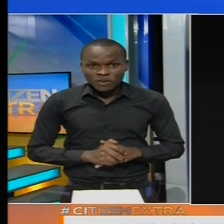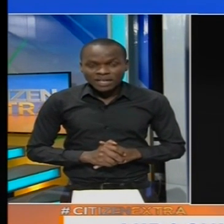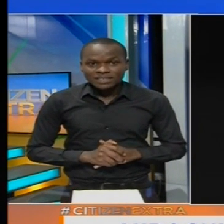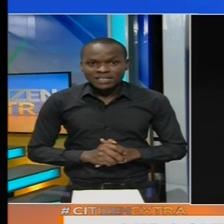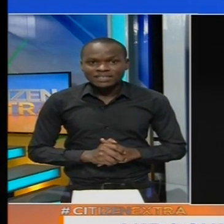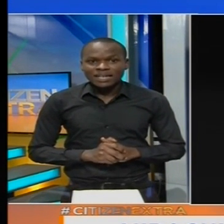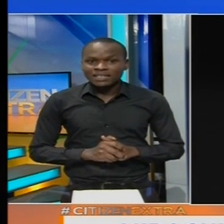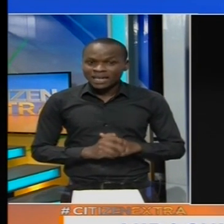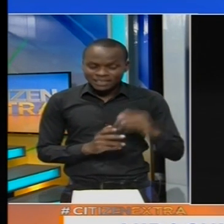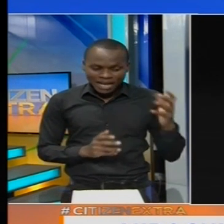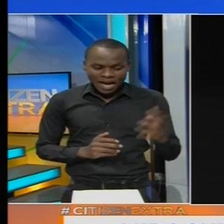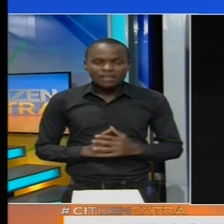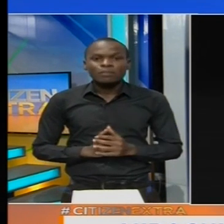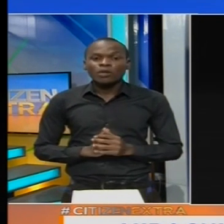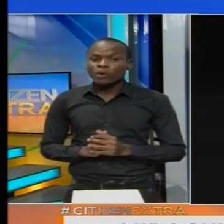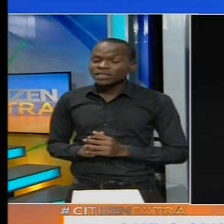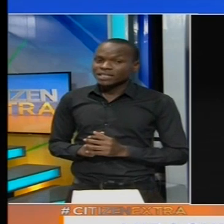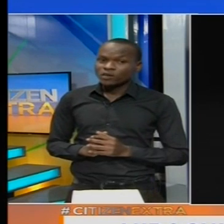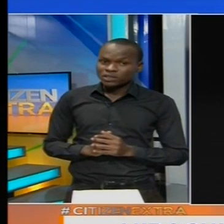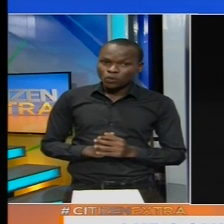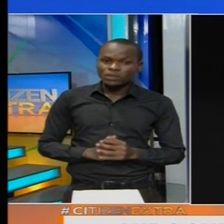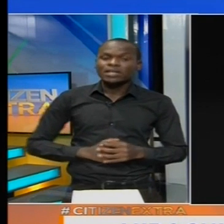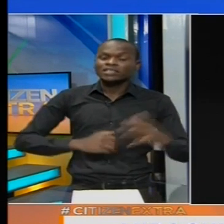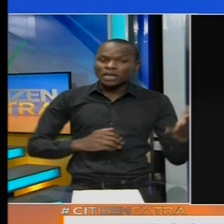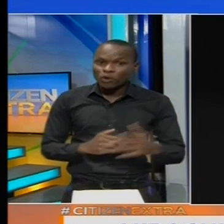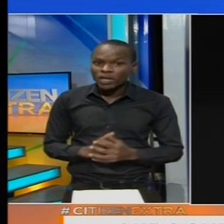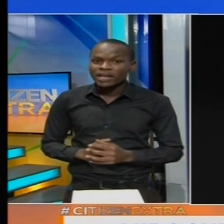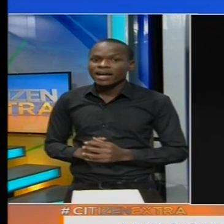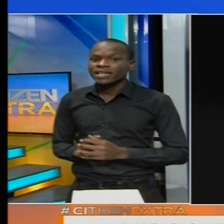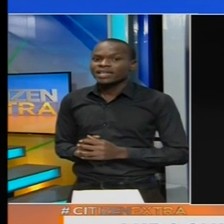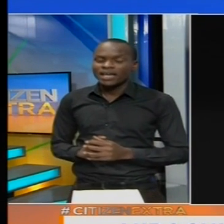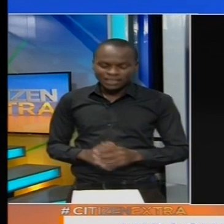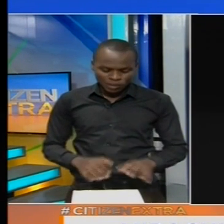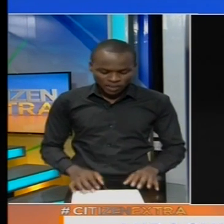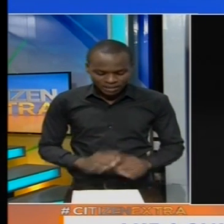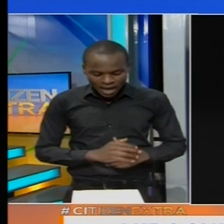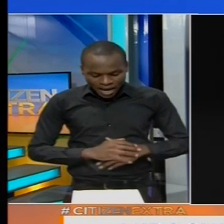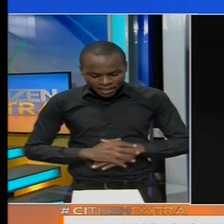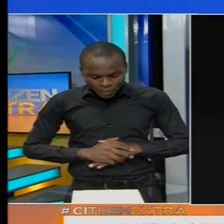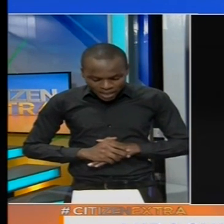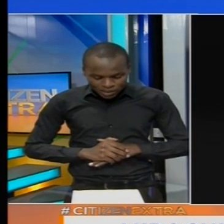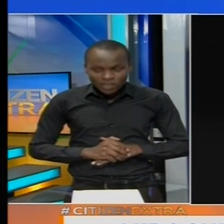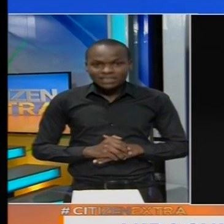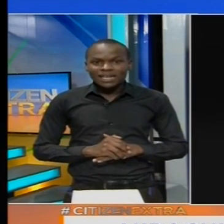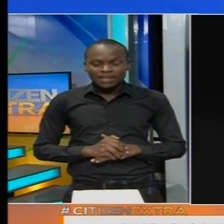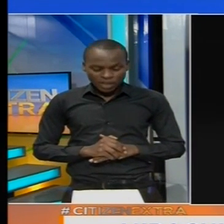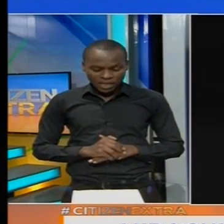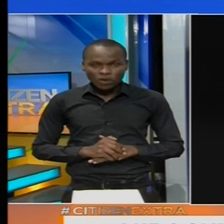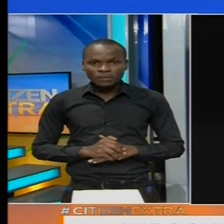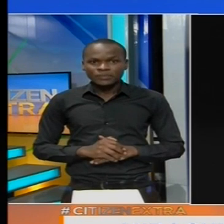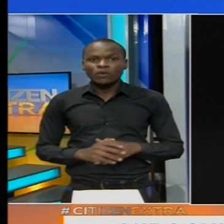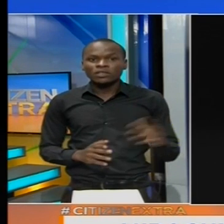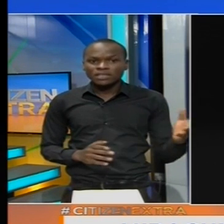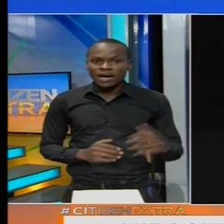in a road accident at Paul Boyd Secondary School at Kapkong area in Eldoret. And the man is known as Zachary